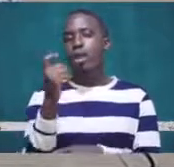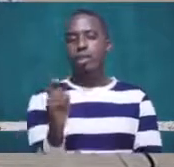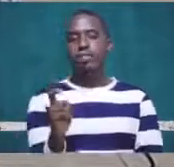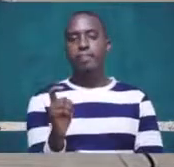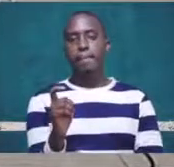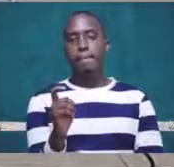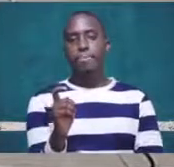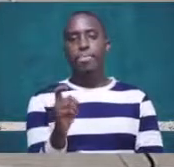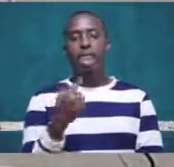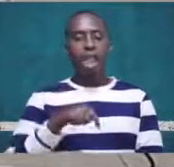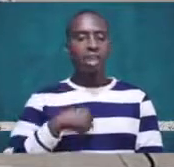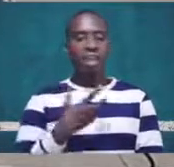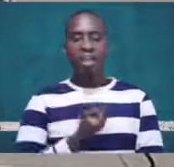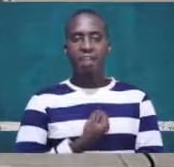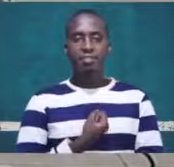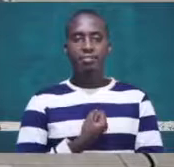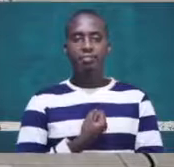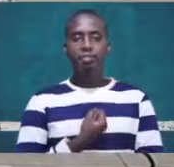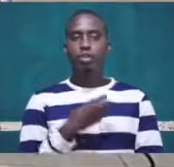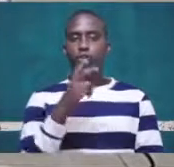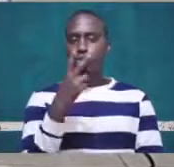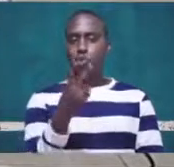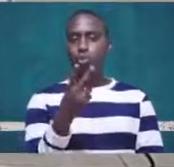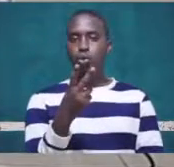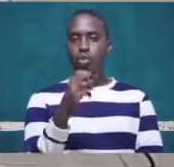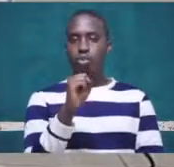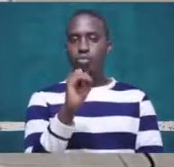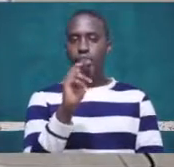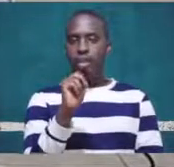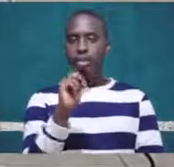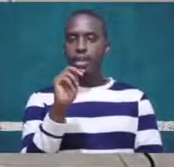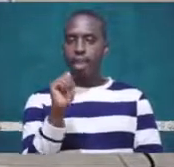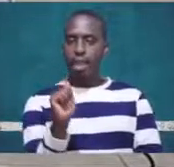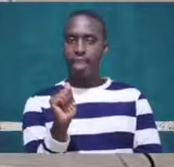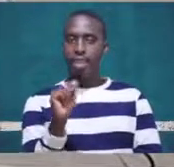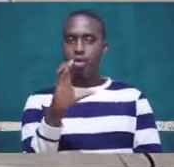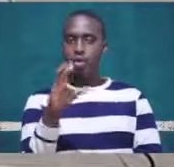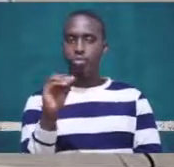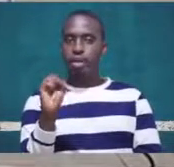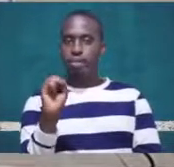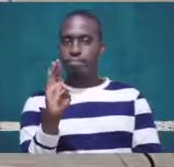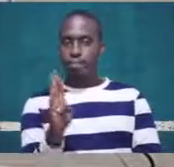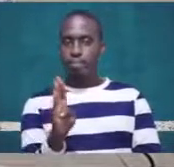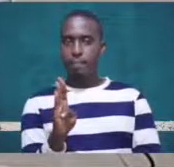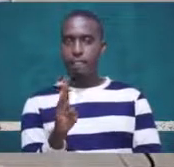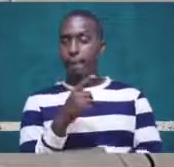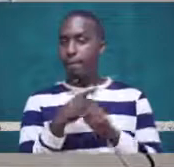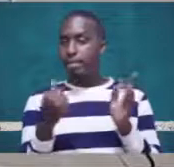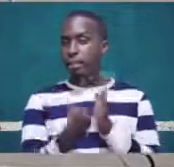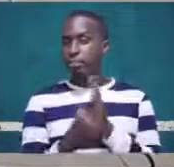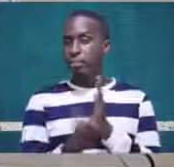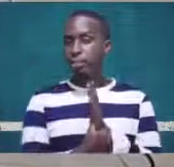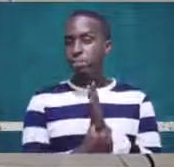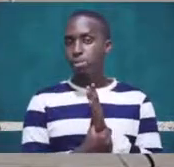2x. So and I have 2 sine A cosine B. But the